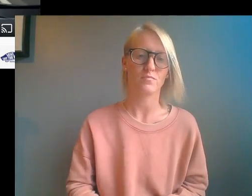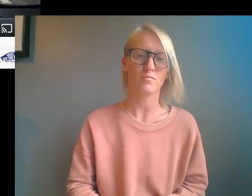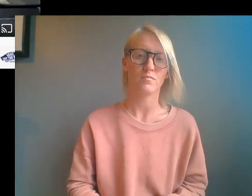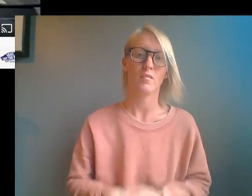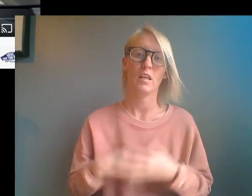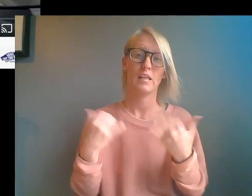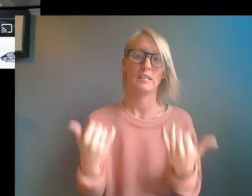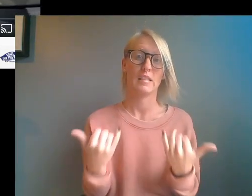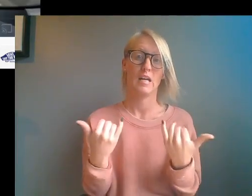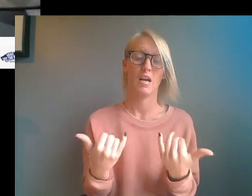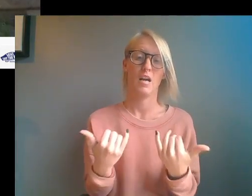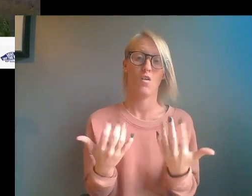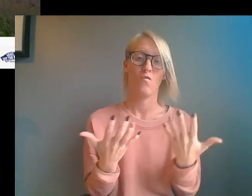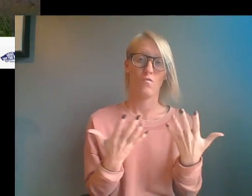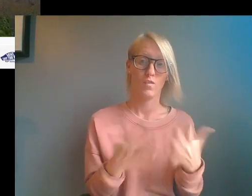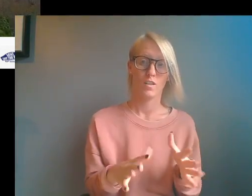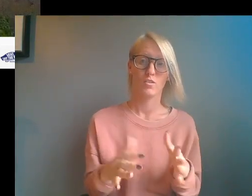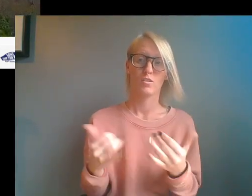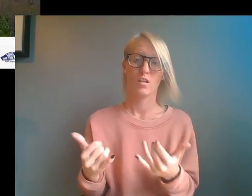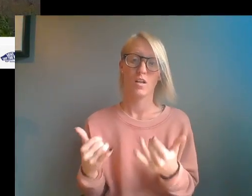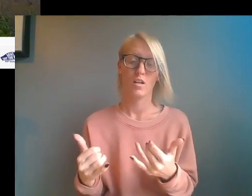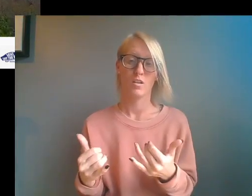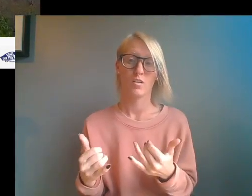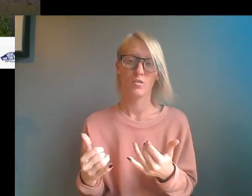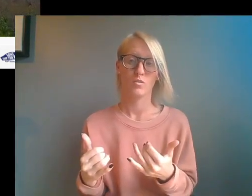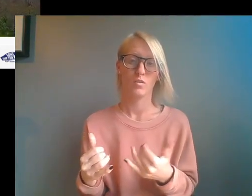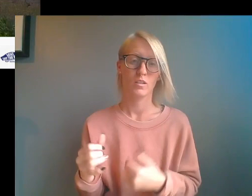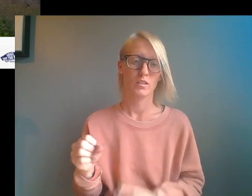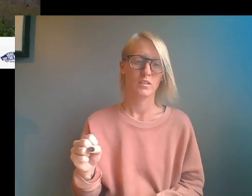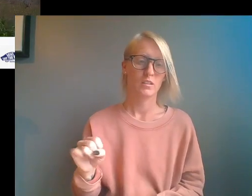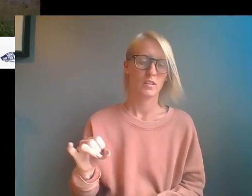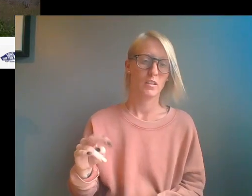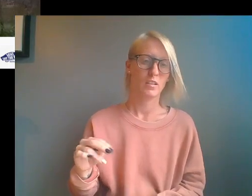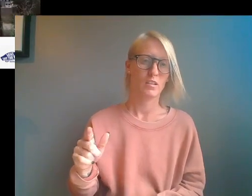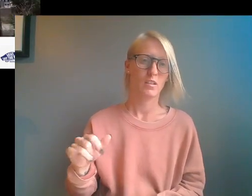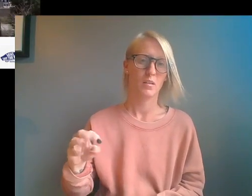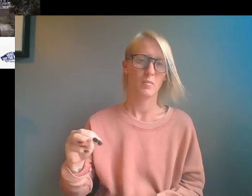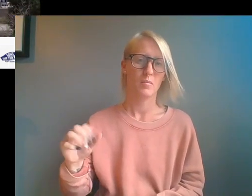From there, it was on to Seligman, one of the most famous towns on Route 66.